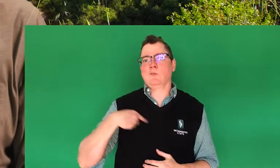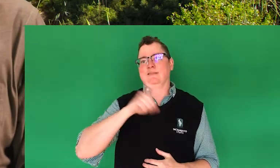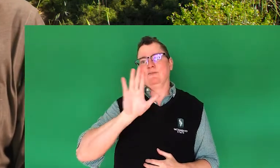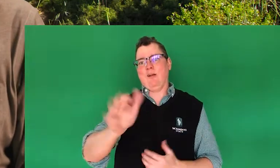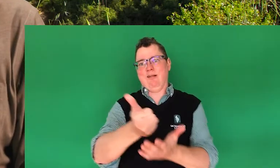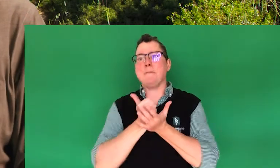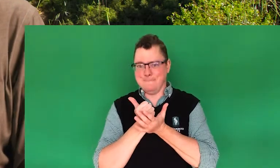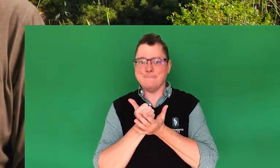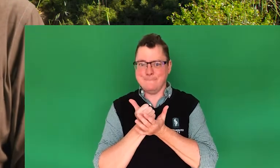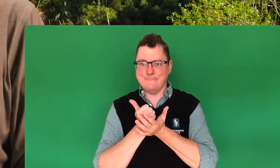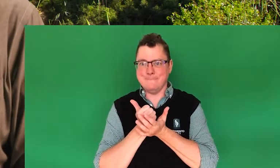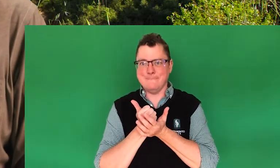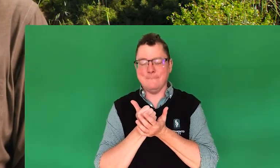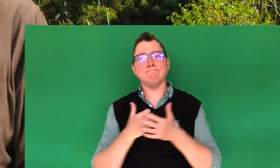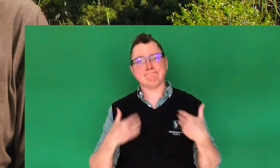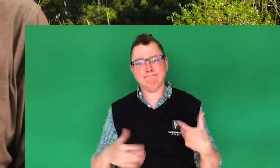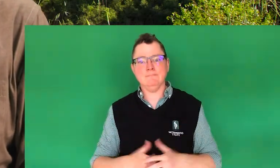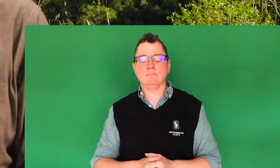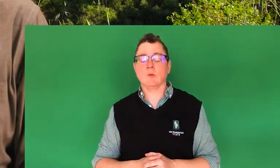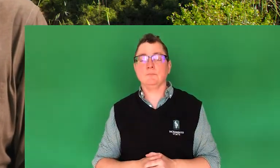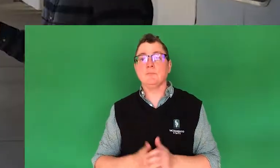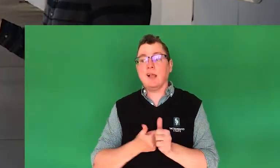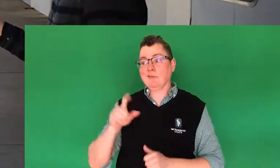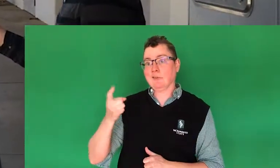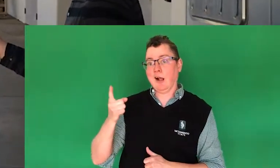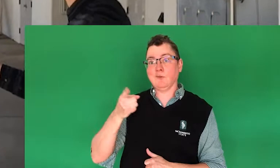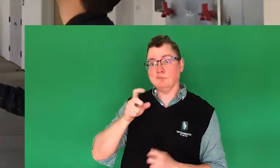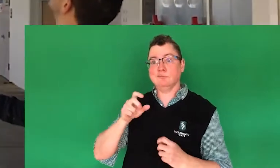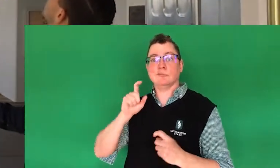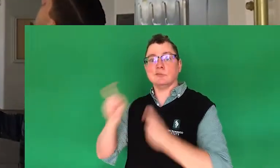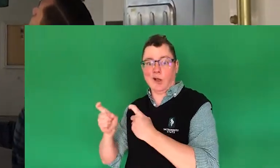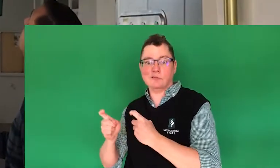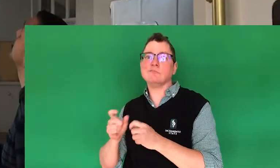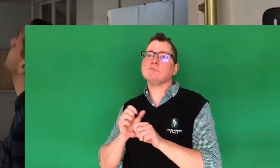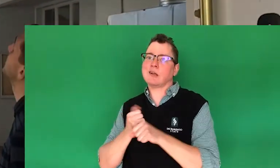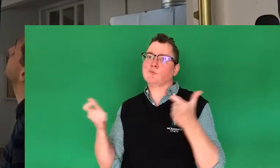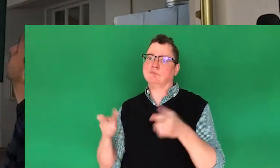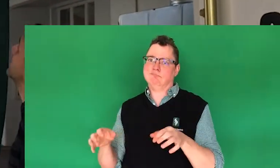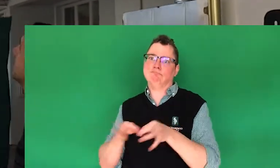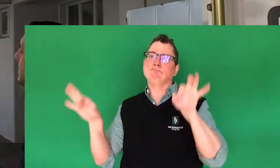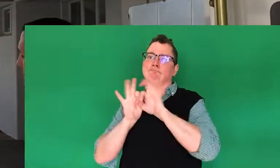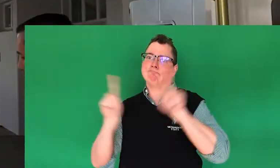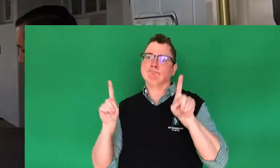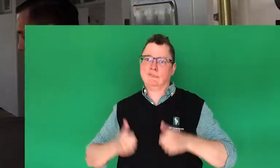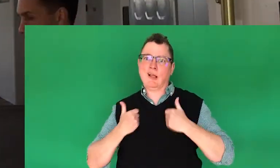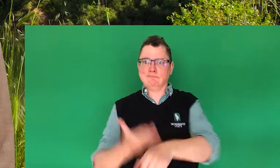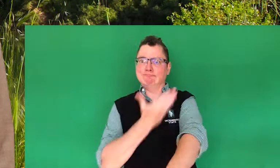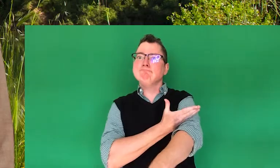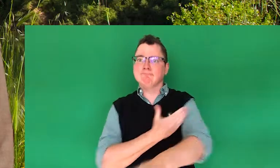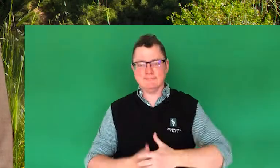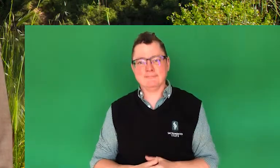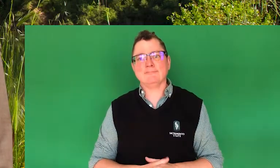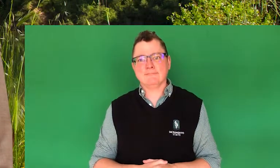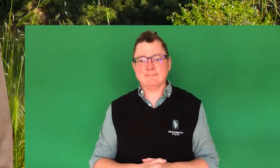their food. This is where we need your help. So every dollar invested at Sac State makes a big difference